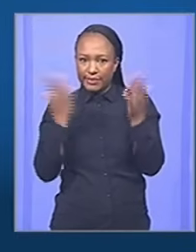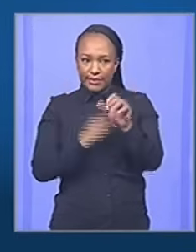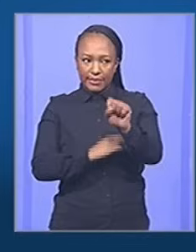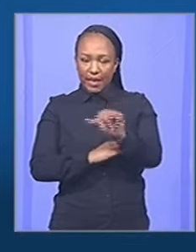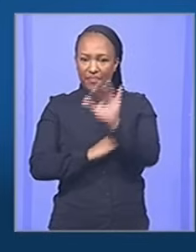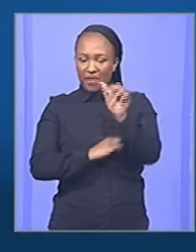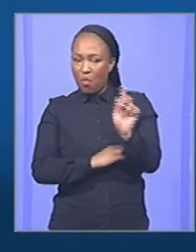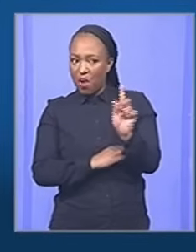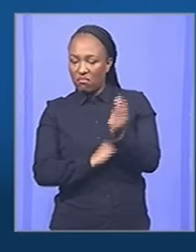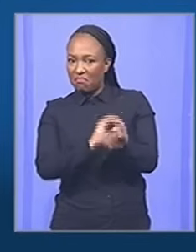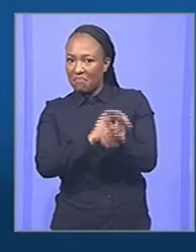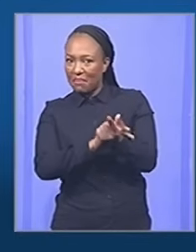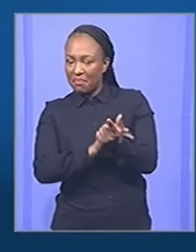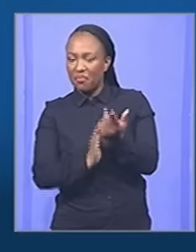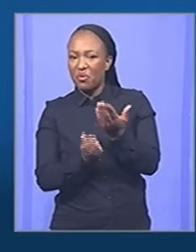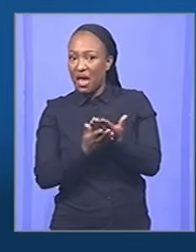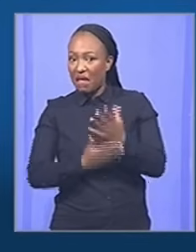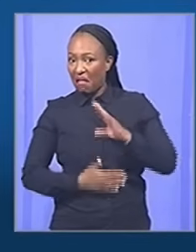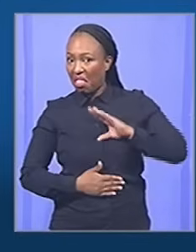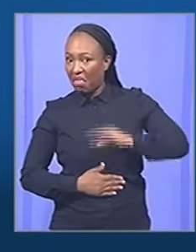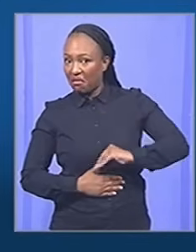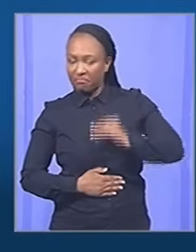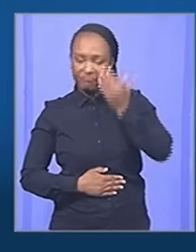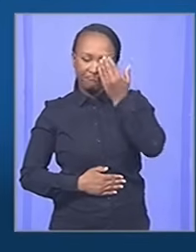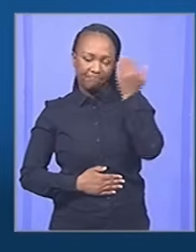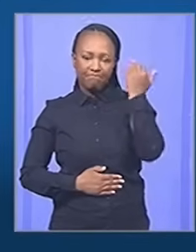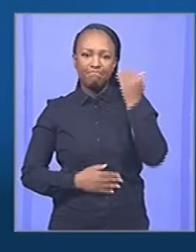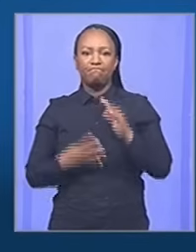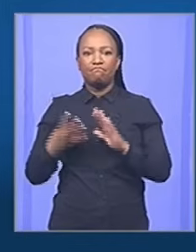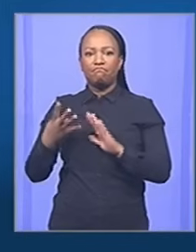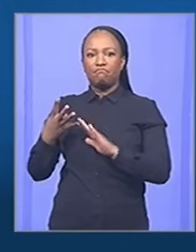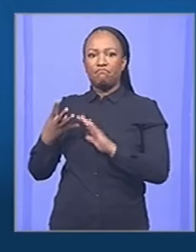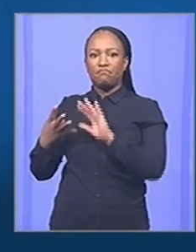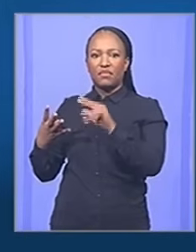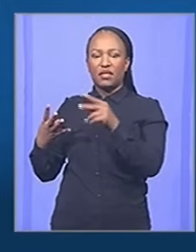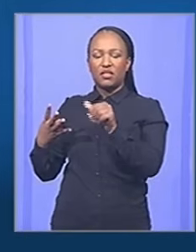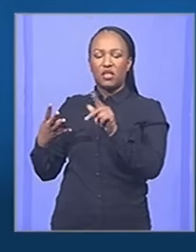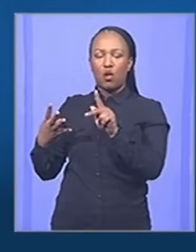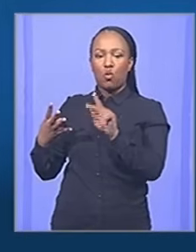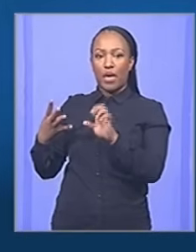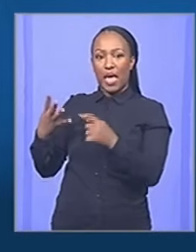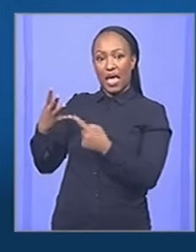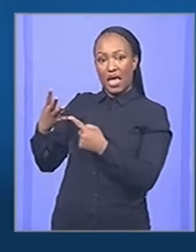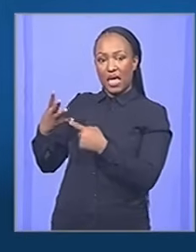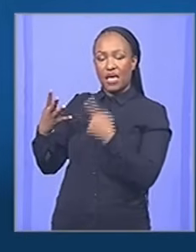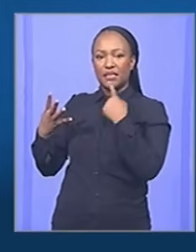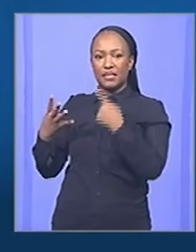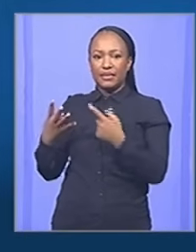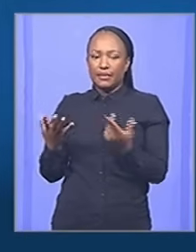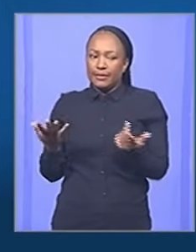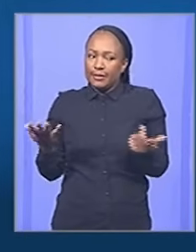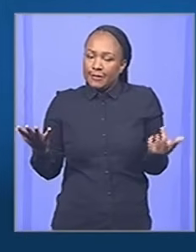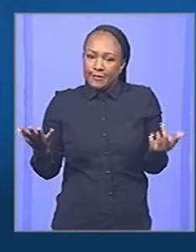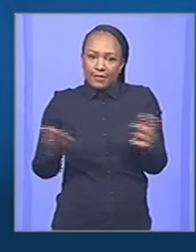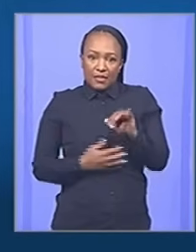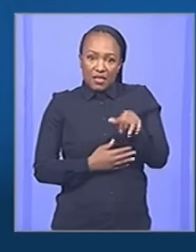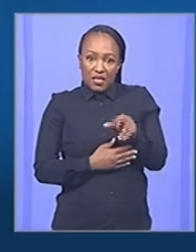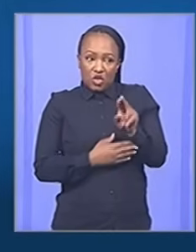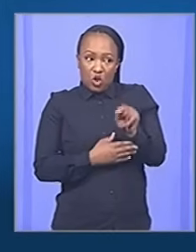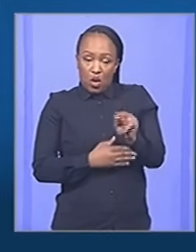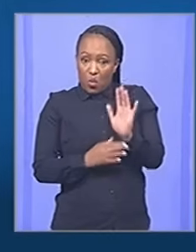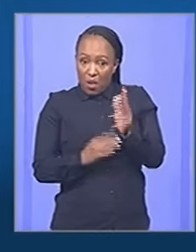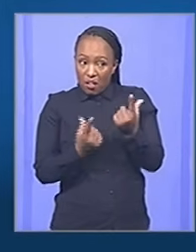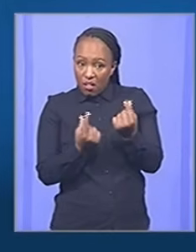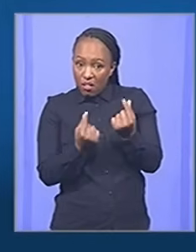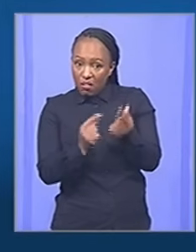moko. Ge ile Segorane Chauke kwa mafelelo yana o re ga ke bone gore John Hlophe a ka o beisha wa tuka